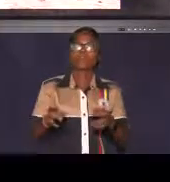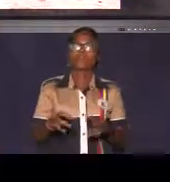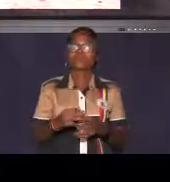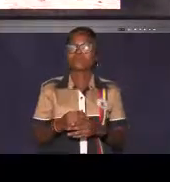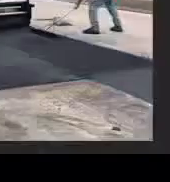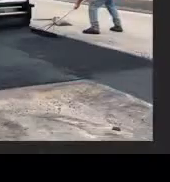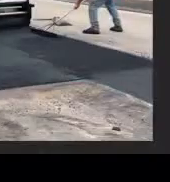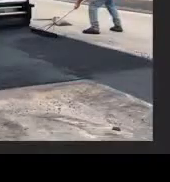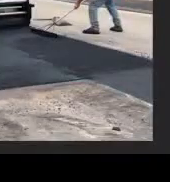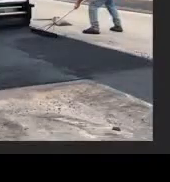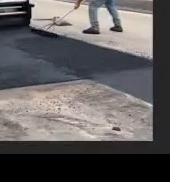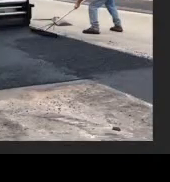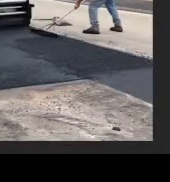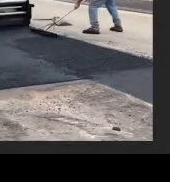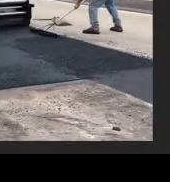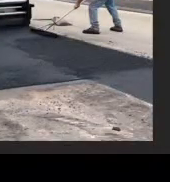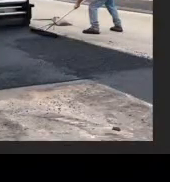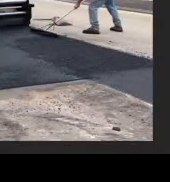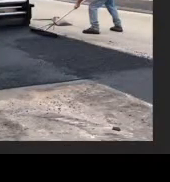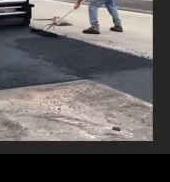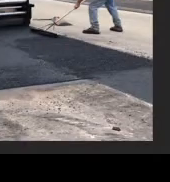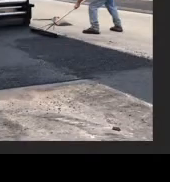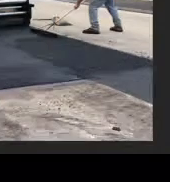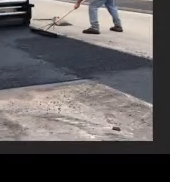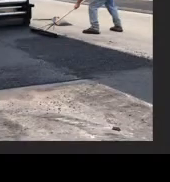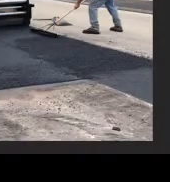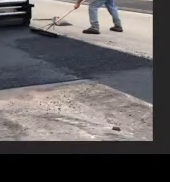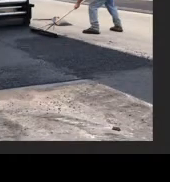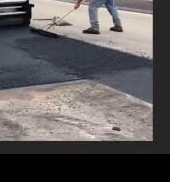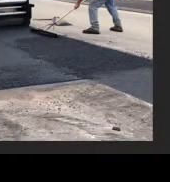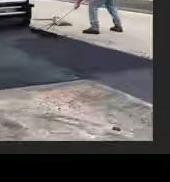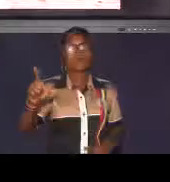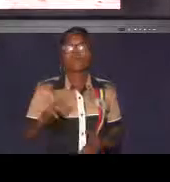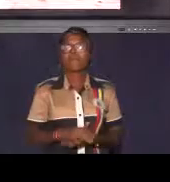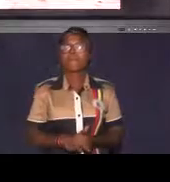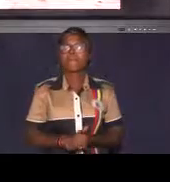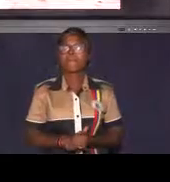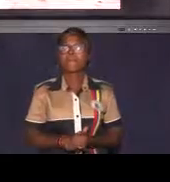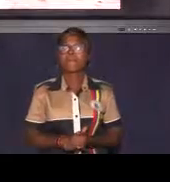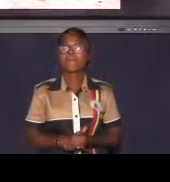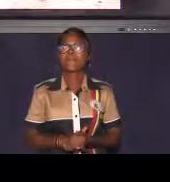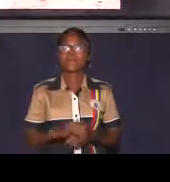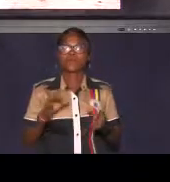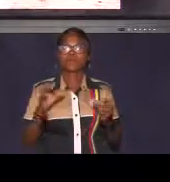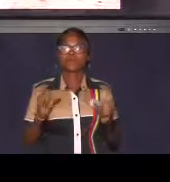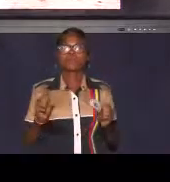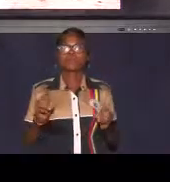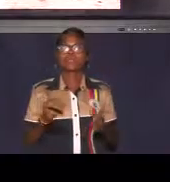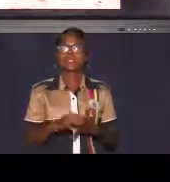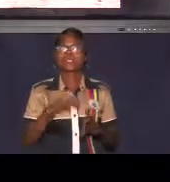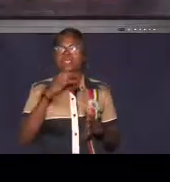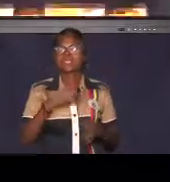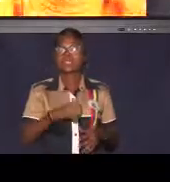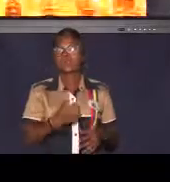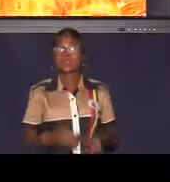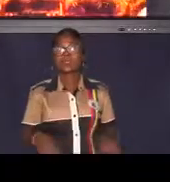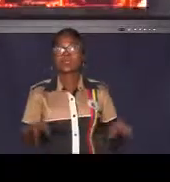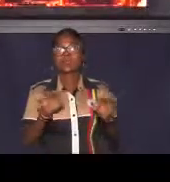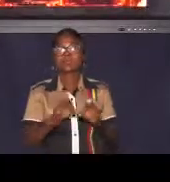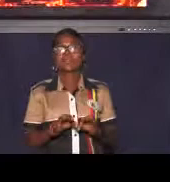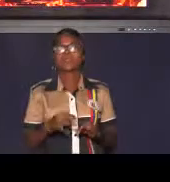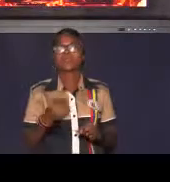dark coal tar, this is coal tar and bitumen, they are used in road construction, something like this. So that's